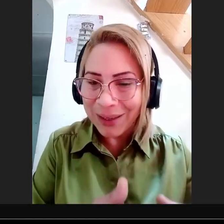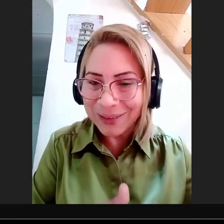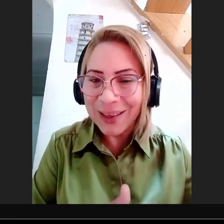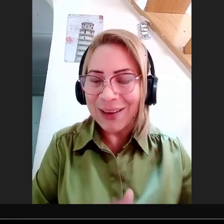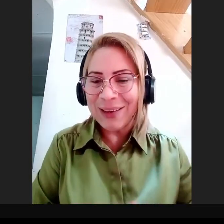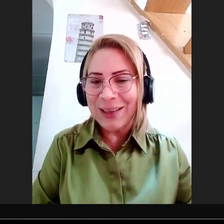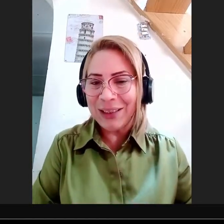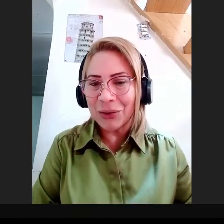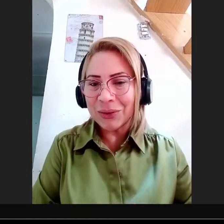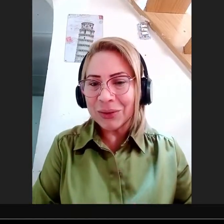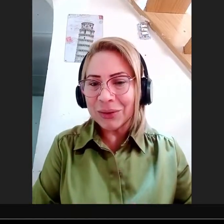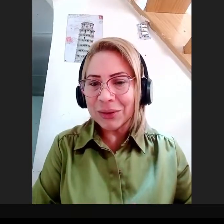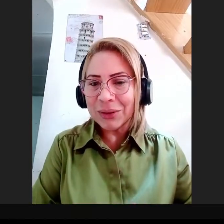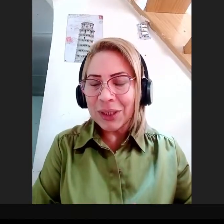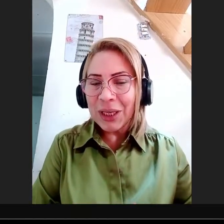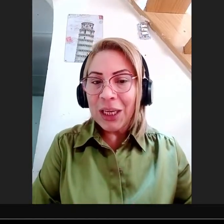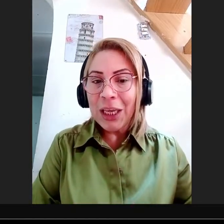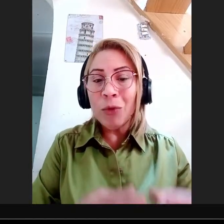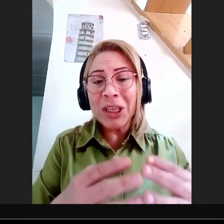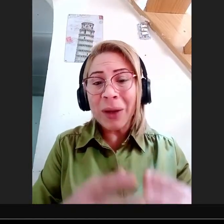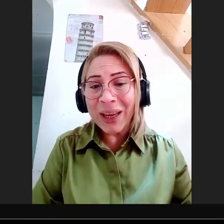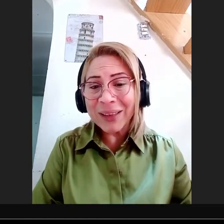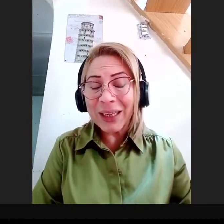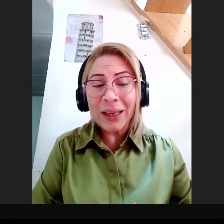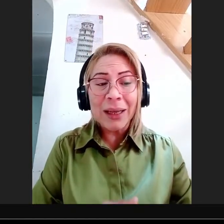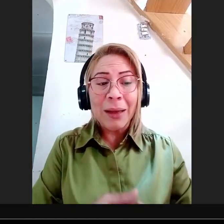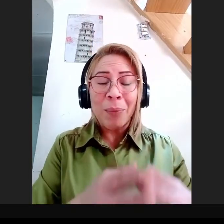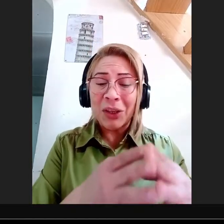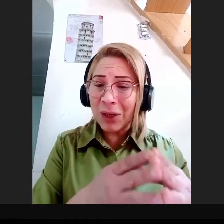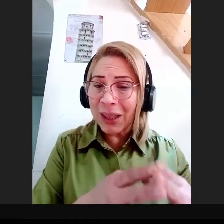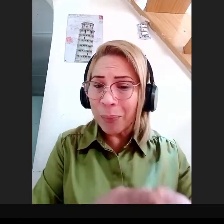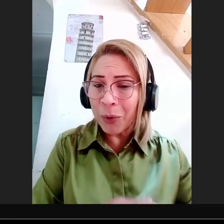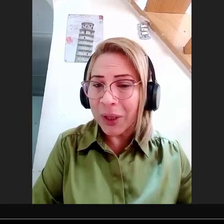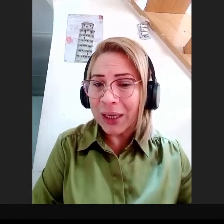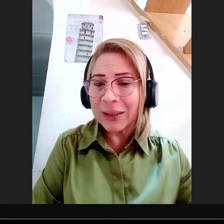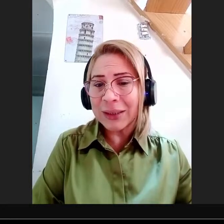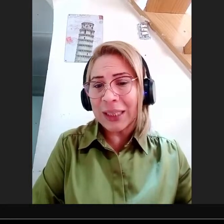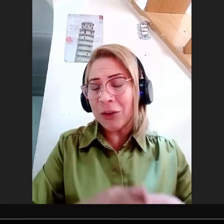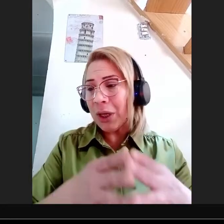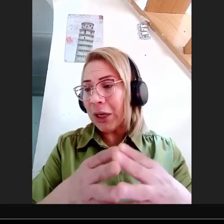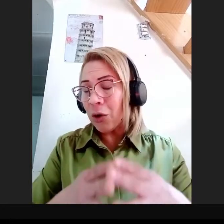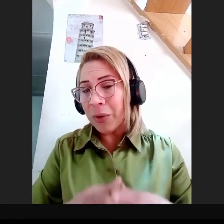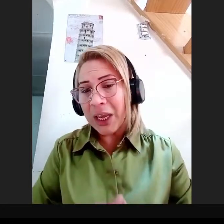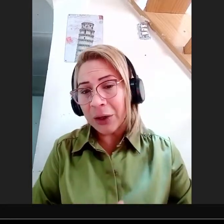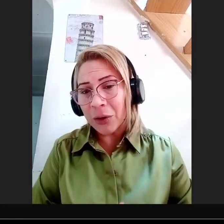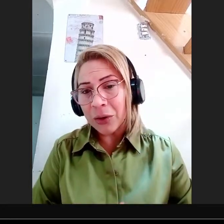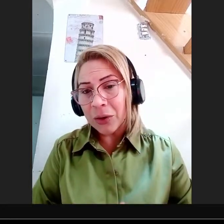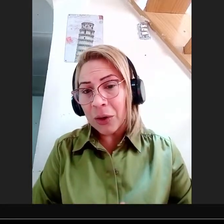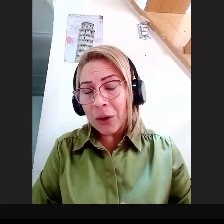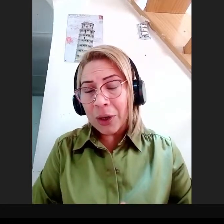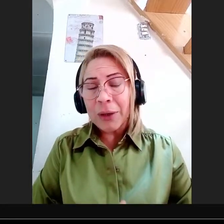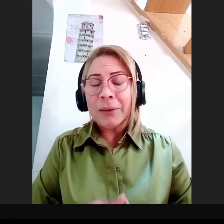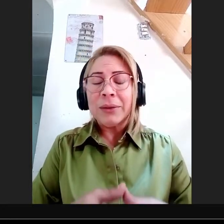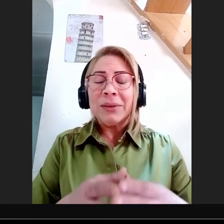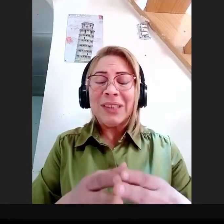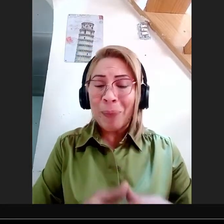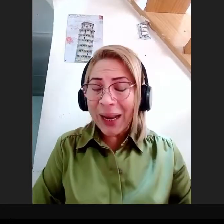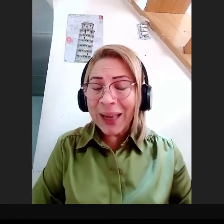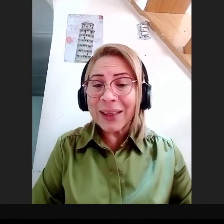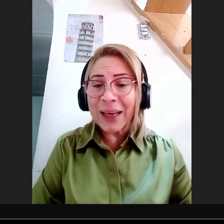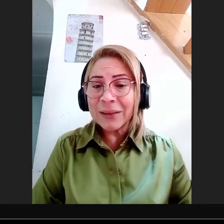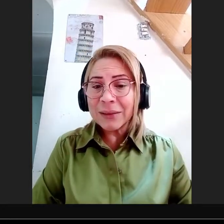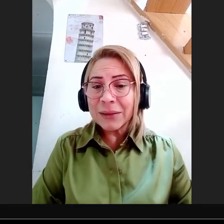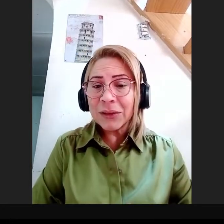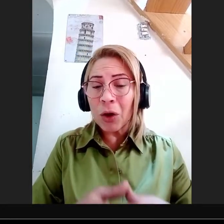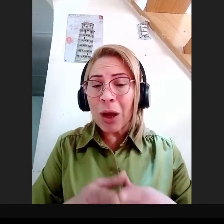they don't provide the proper training for the people in office to be able to identify these crimes.